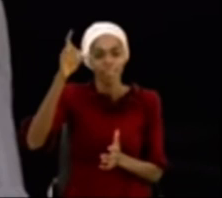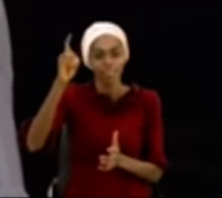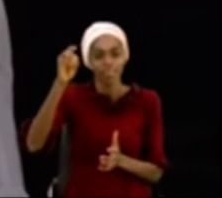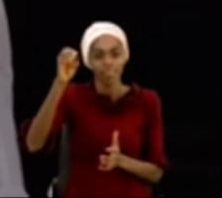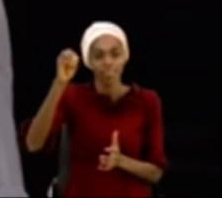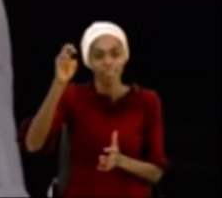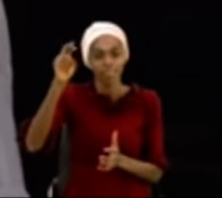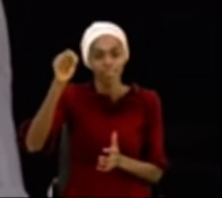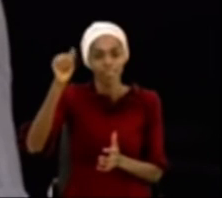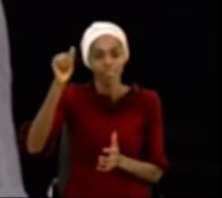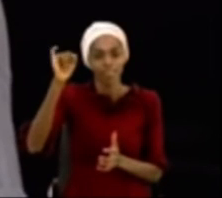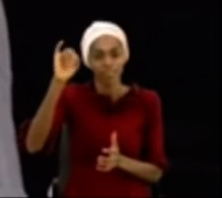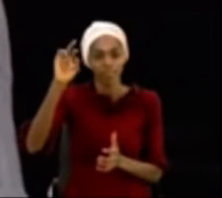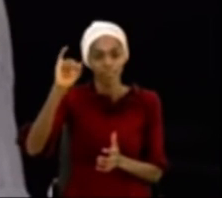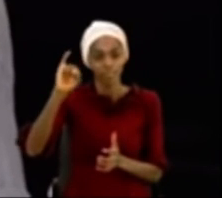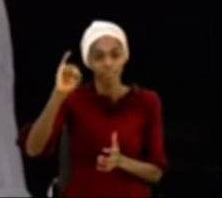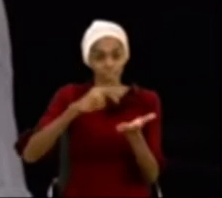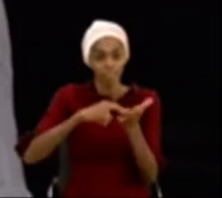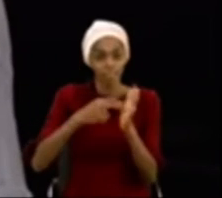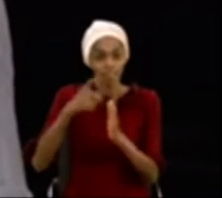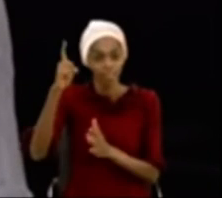Hallelujah, Adonai,